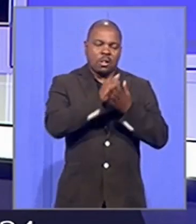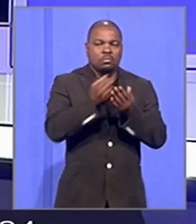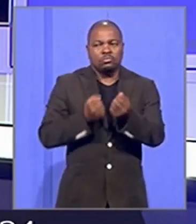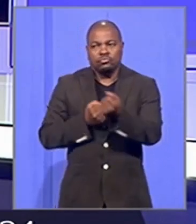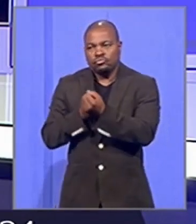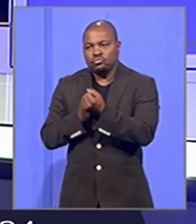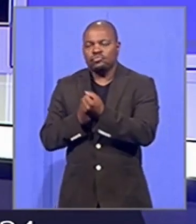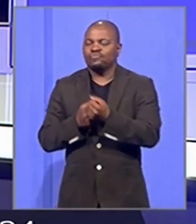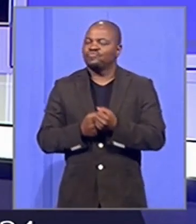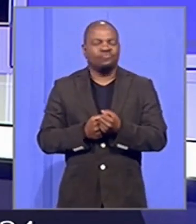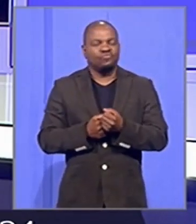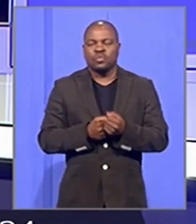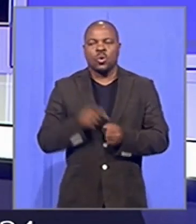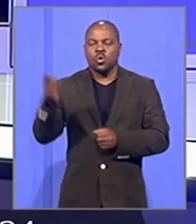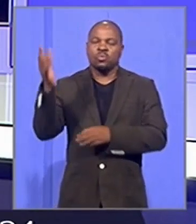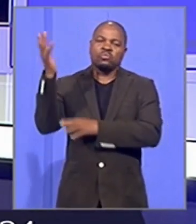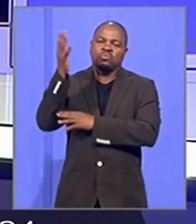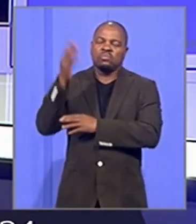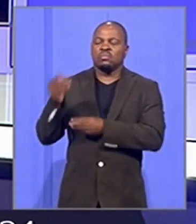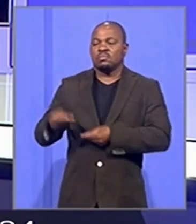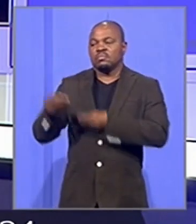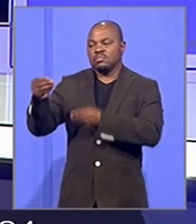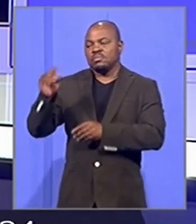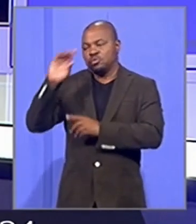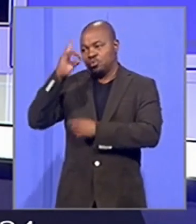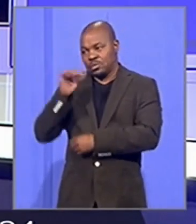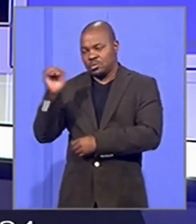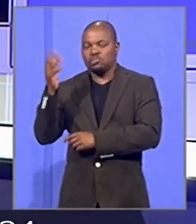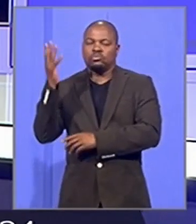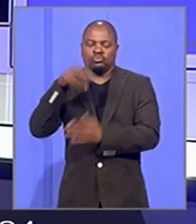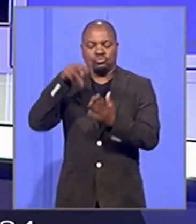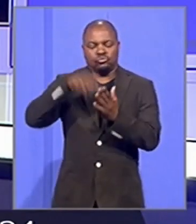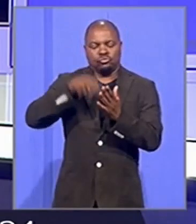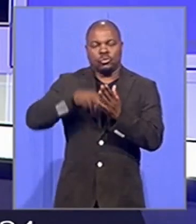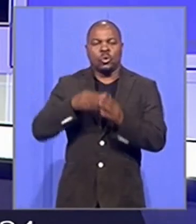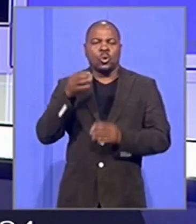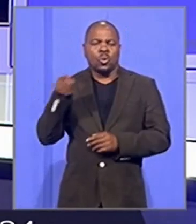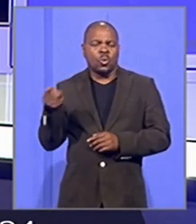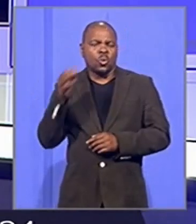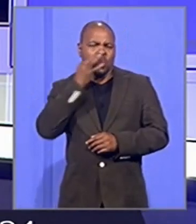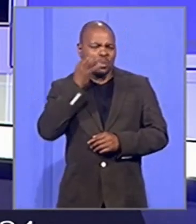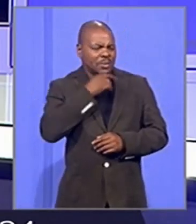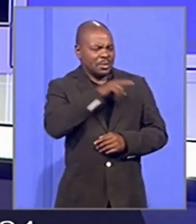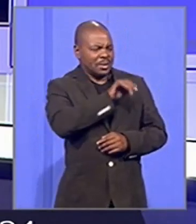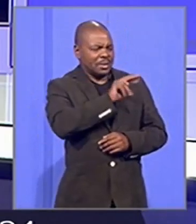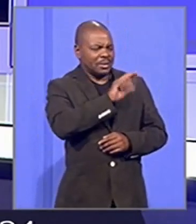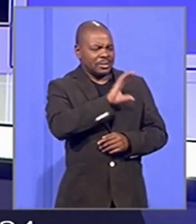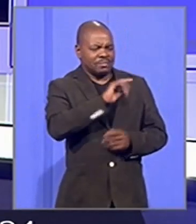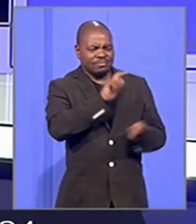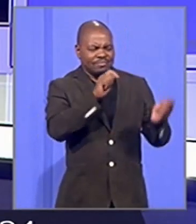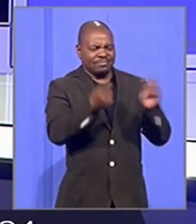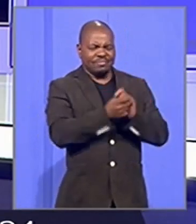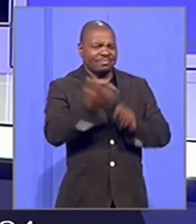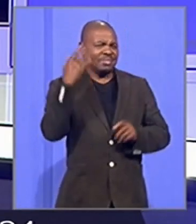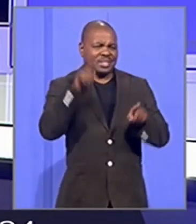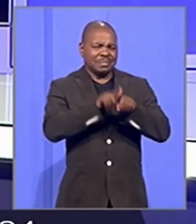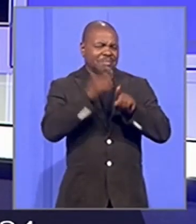neng o balwa ke moradia e Duduzile Zuma o re ANC e fetohile ka hohle hohle ho mokga o a ileng a o sebeletsa ka dilemolemo.